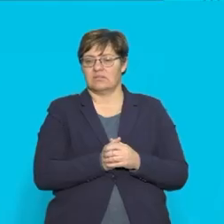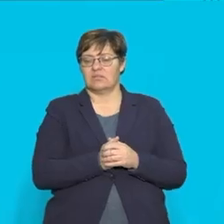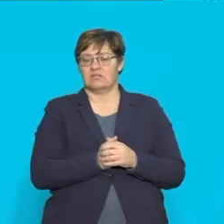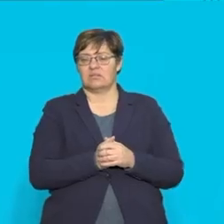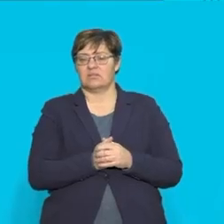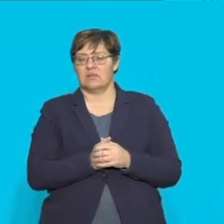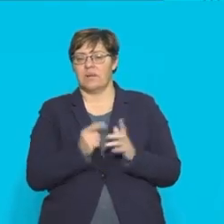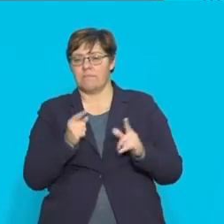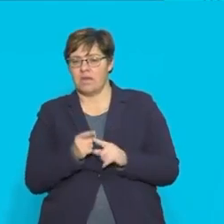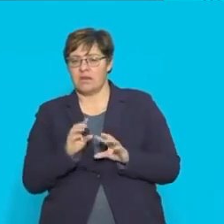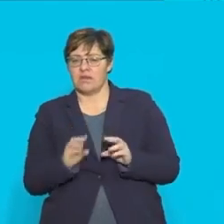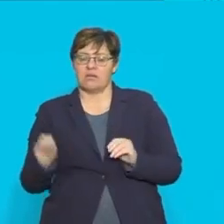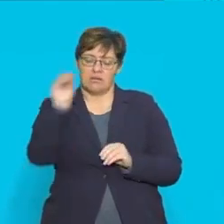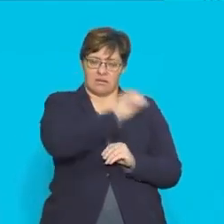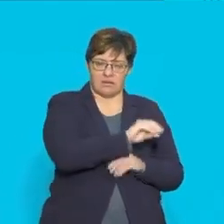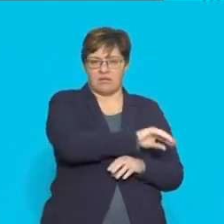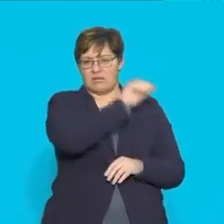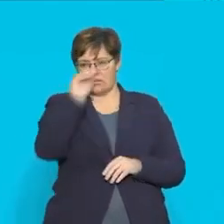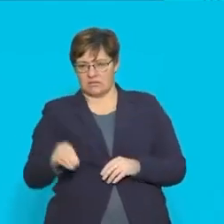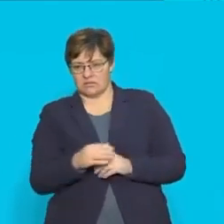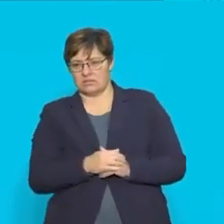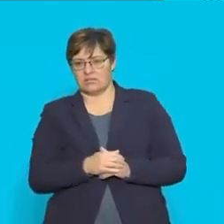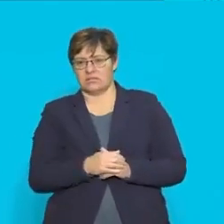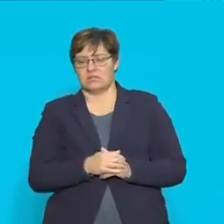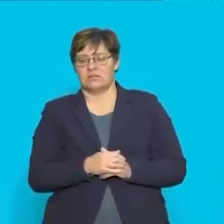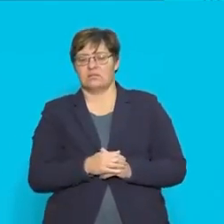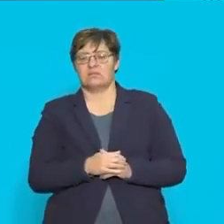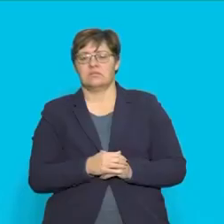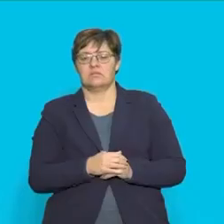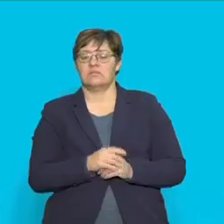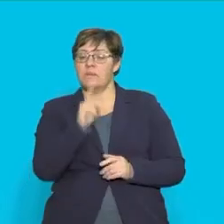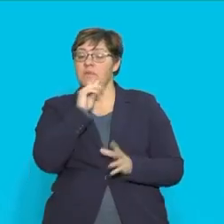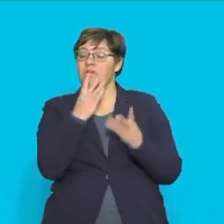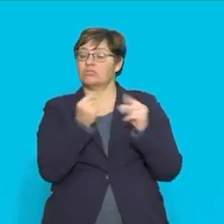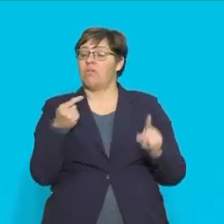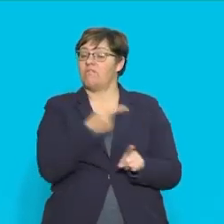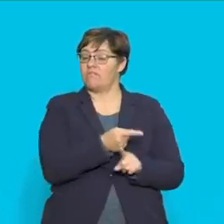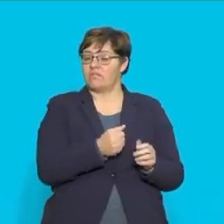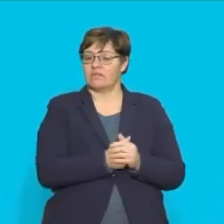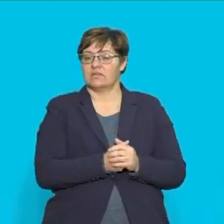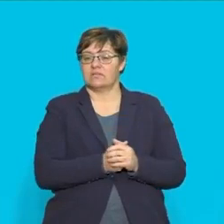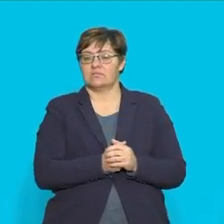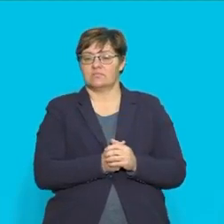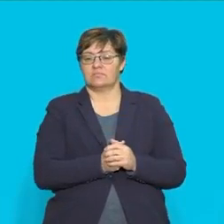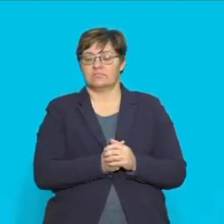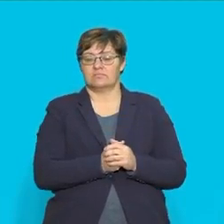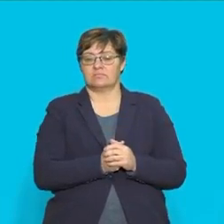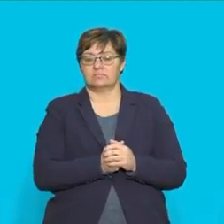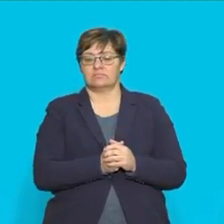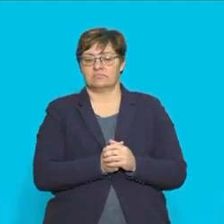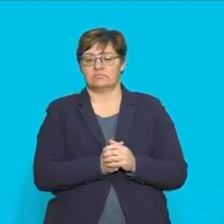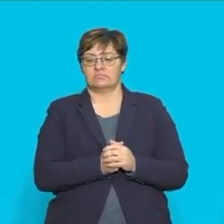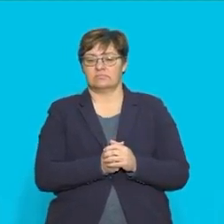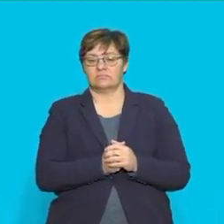So what do I mean? I have to bring everything the other side, okay, because we're solving that, and if you solve this,